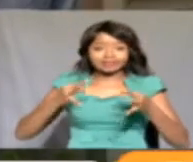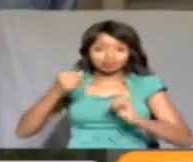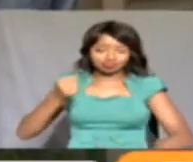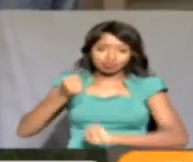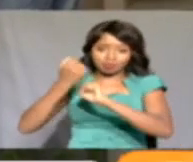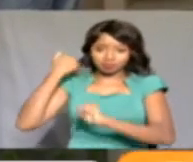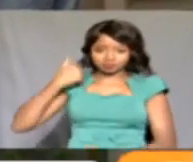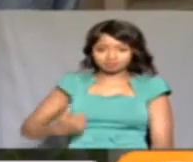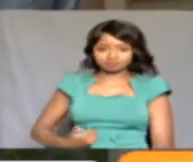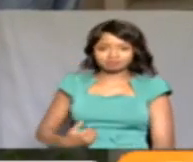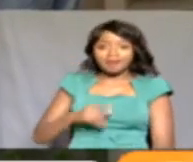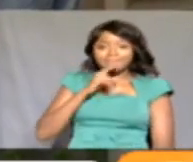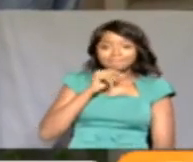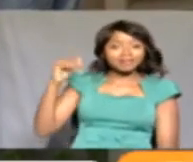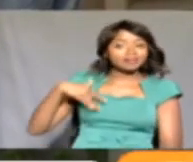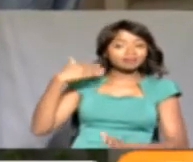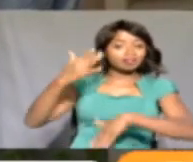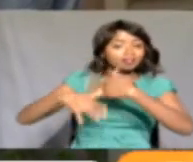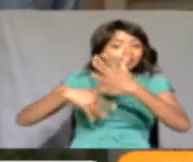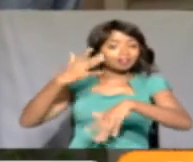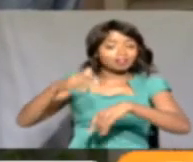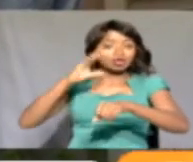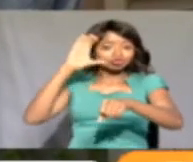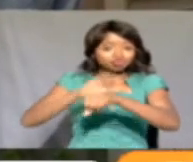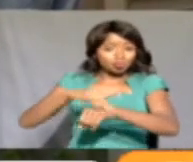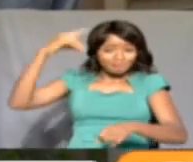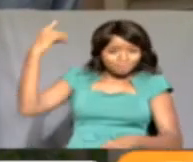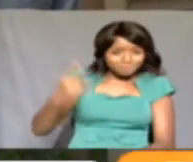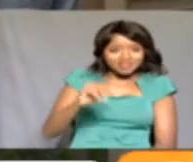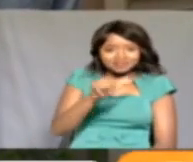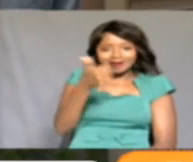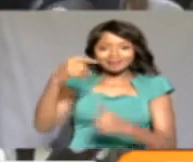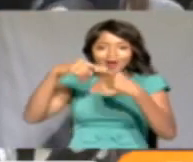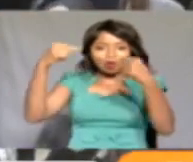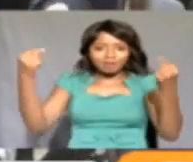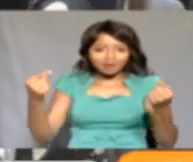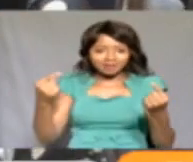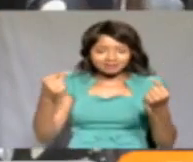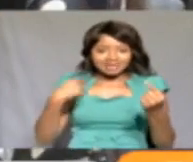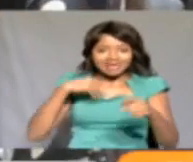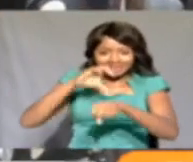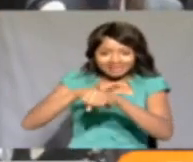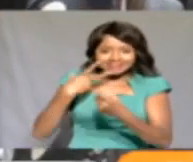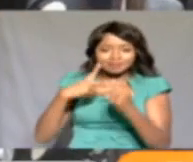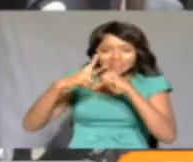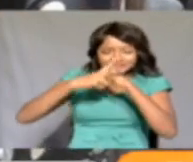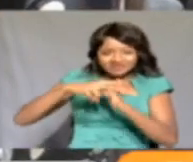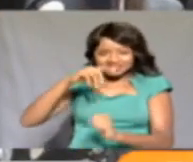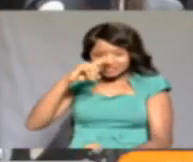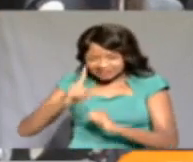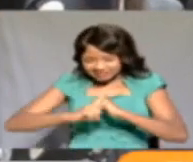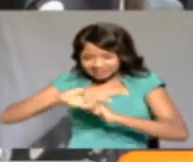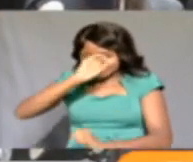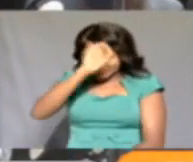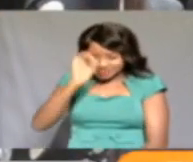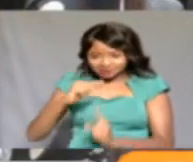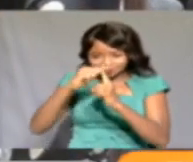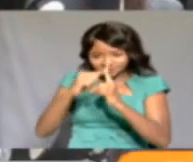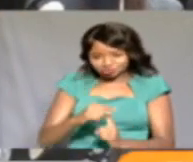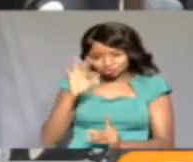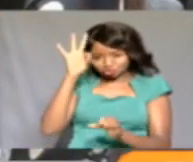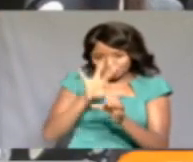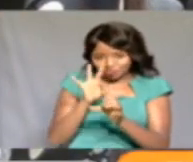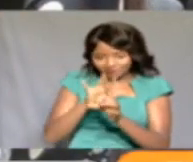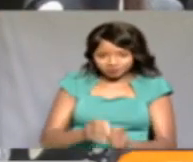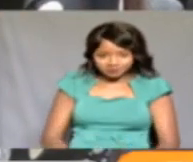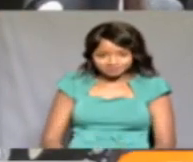me. John Paul would later beat his nearest opponent in the election by garnering 76% of the total votes cast. I